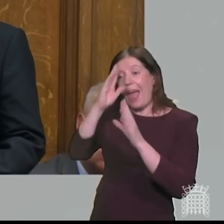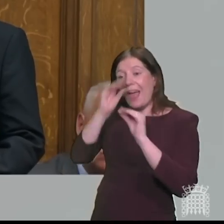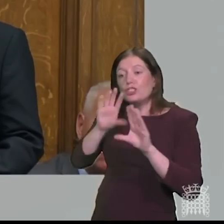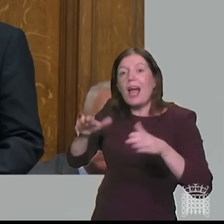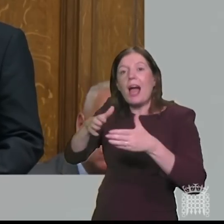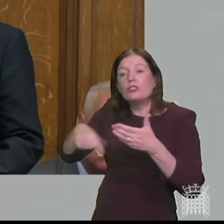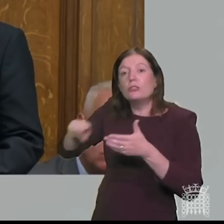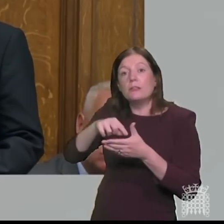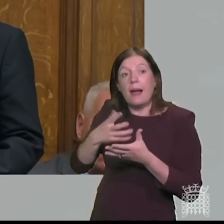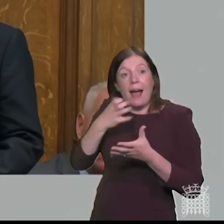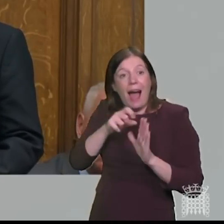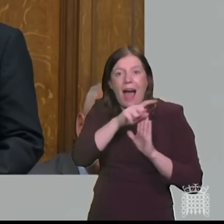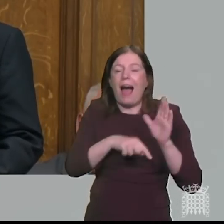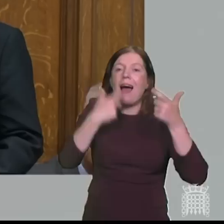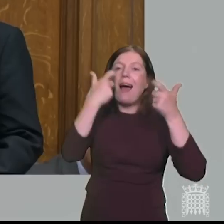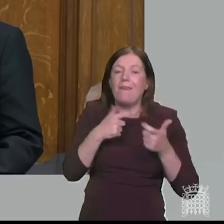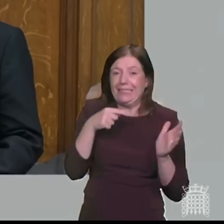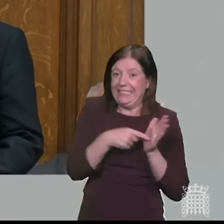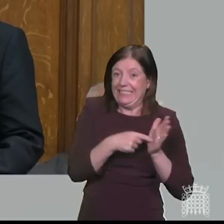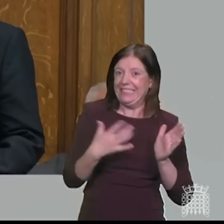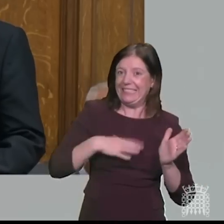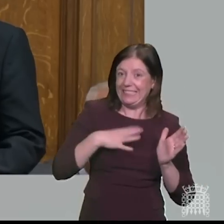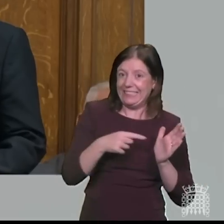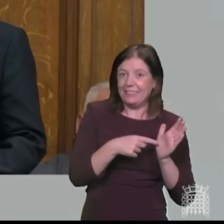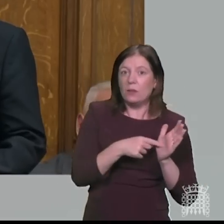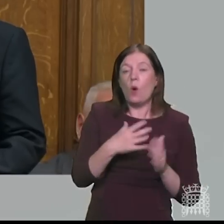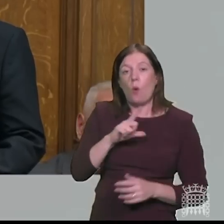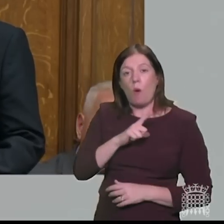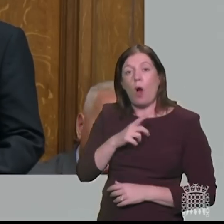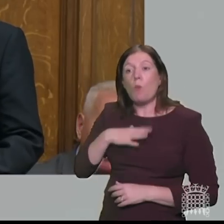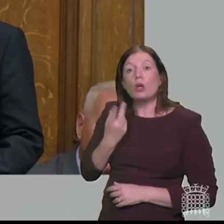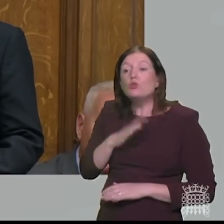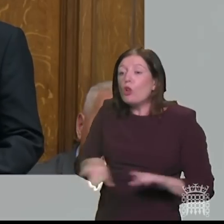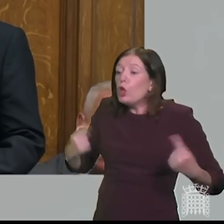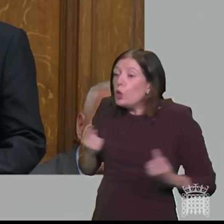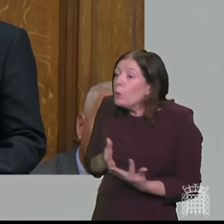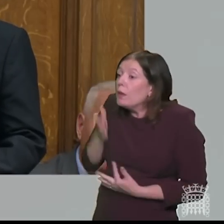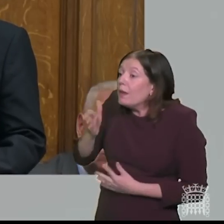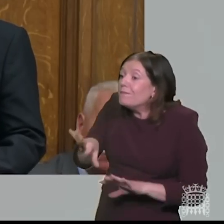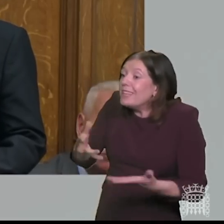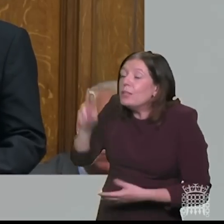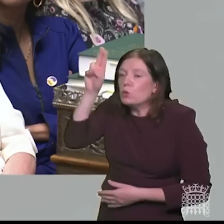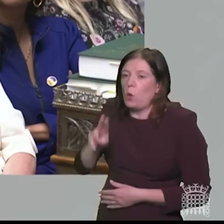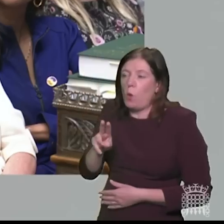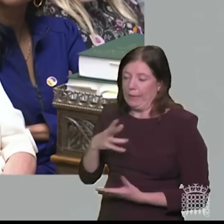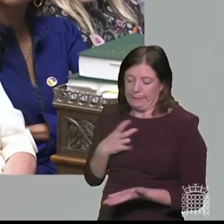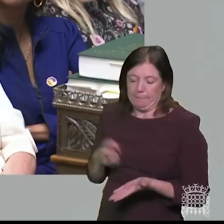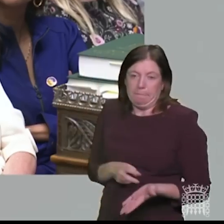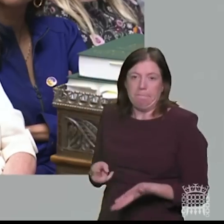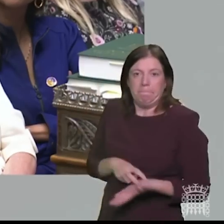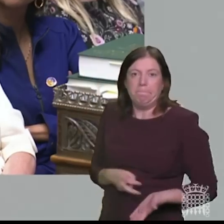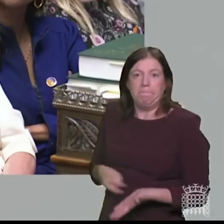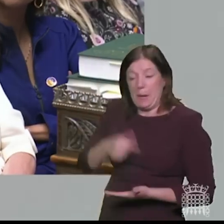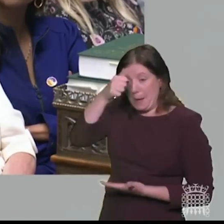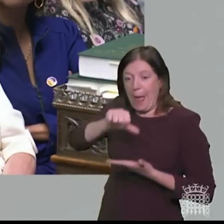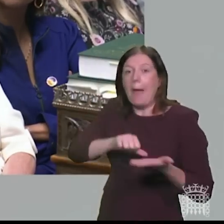that primary legislation was required to initiate a national register for children missing from education so we can find out where they are.